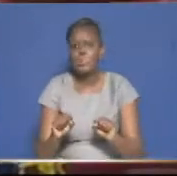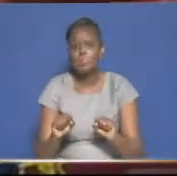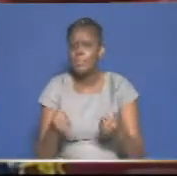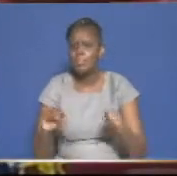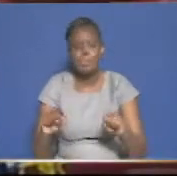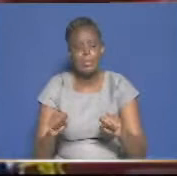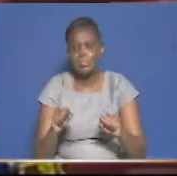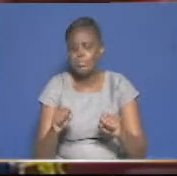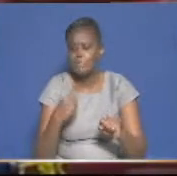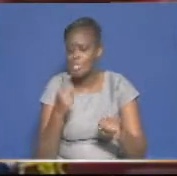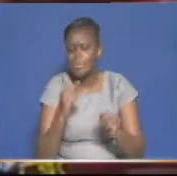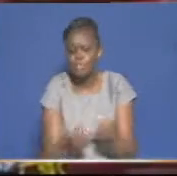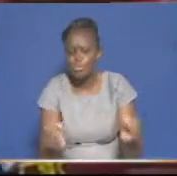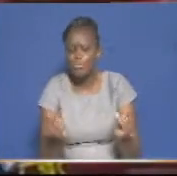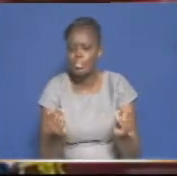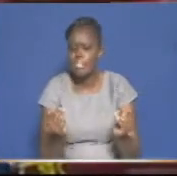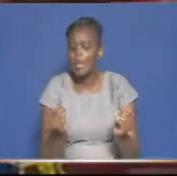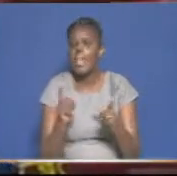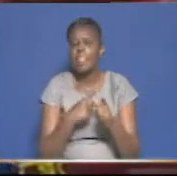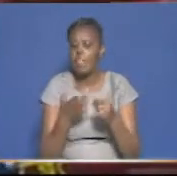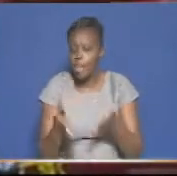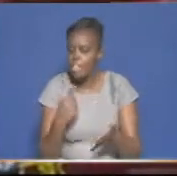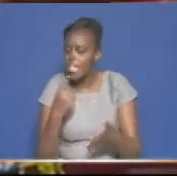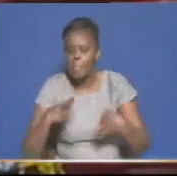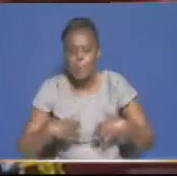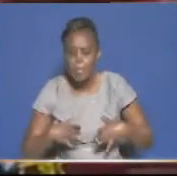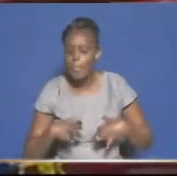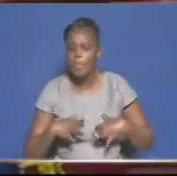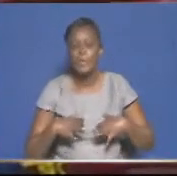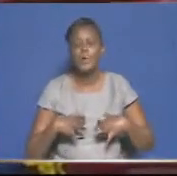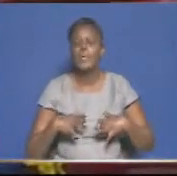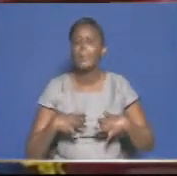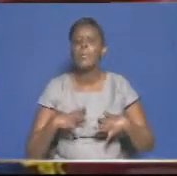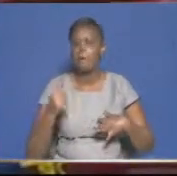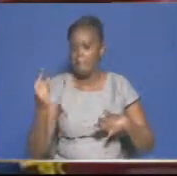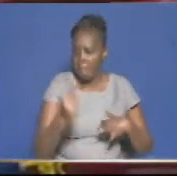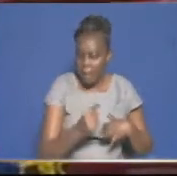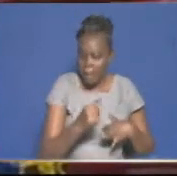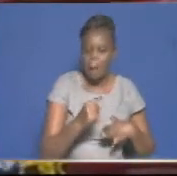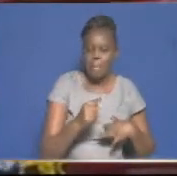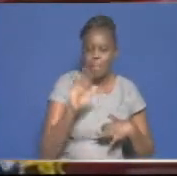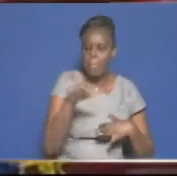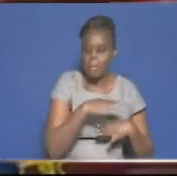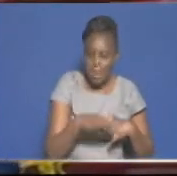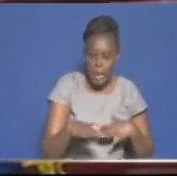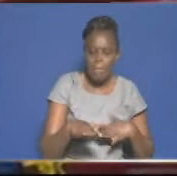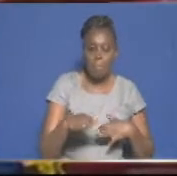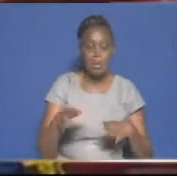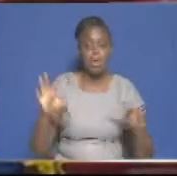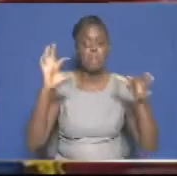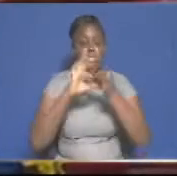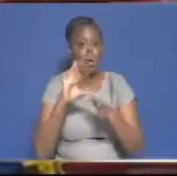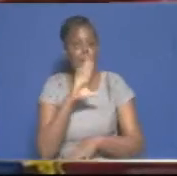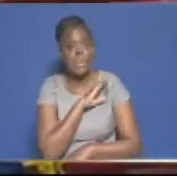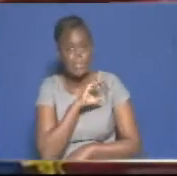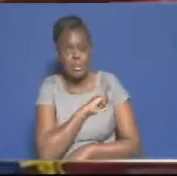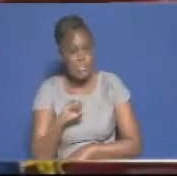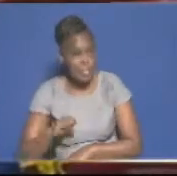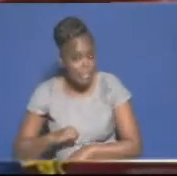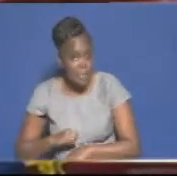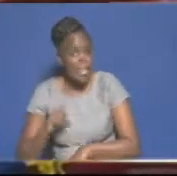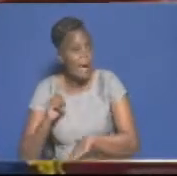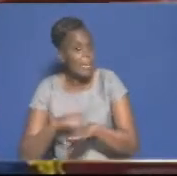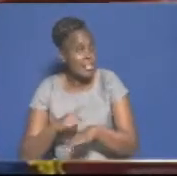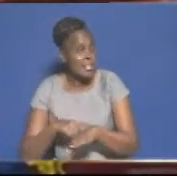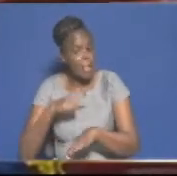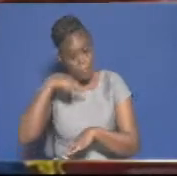We can't educate our children. And then here we tell people, you can come to the National Assembly or the Senate when you